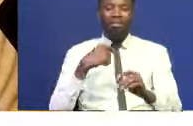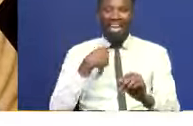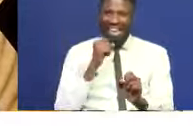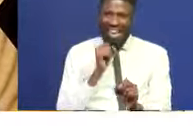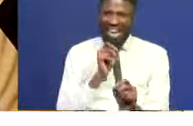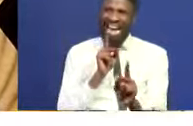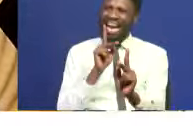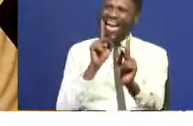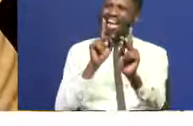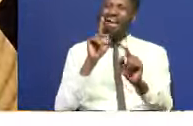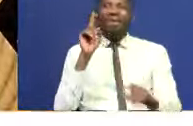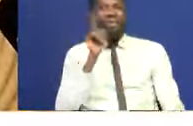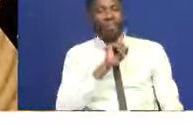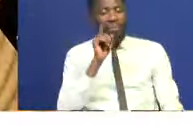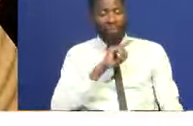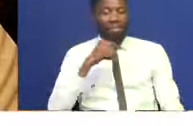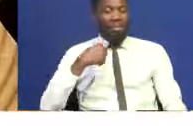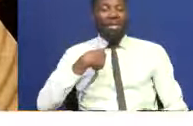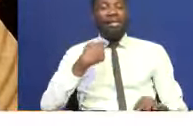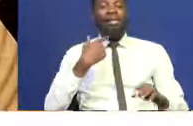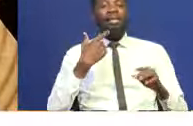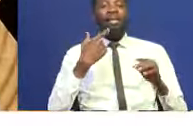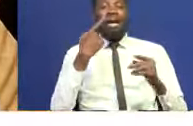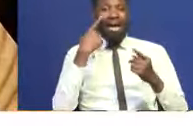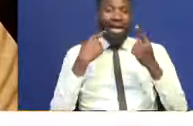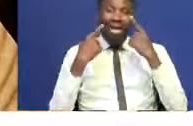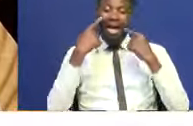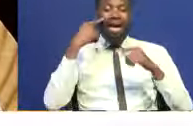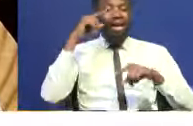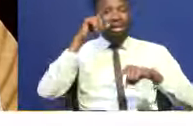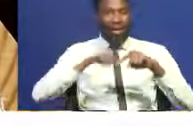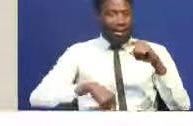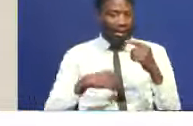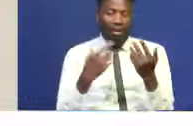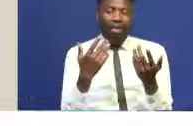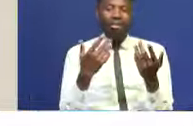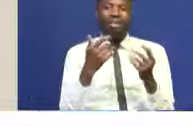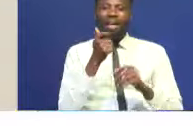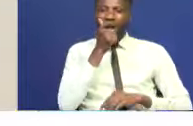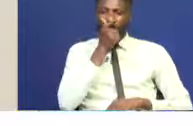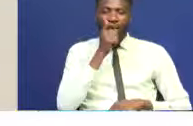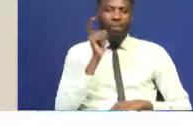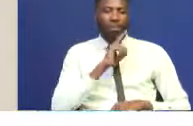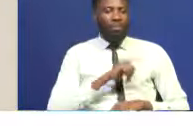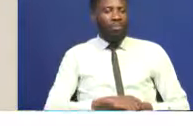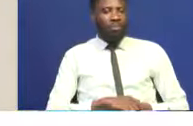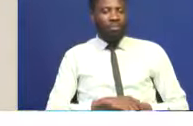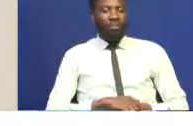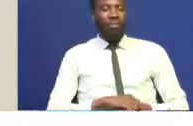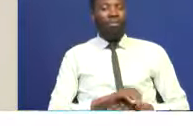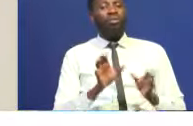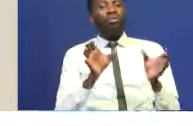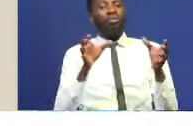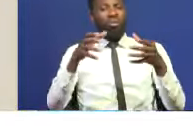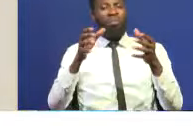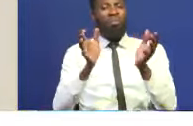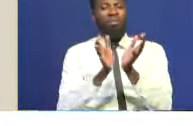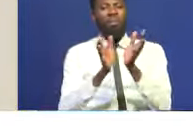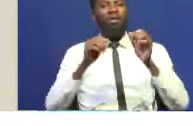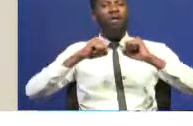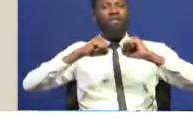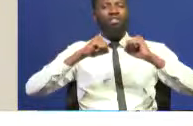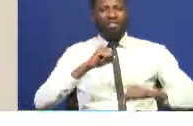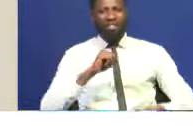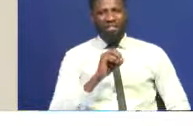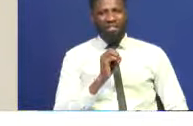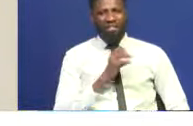hard, I couldn't even, there was no tears coming out because of how painful it was. The public officials were not afraid at